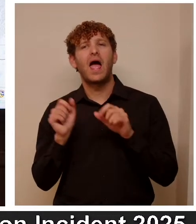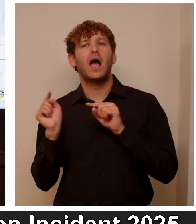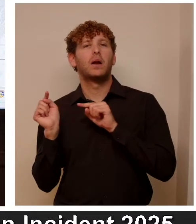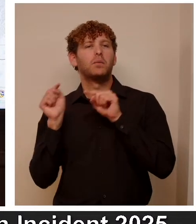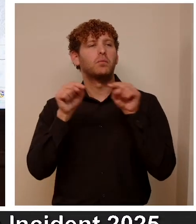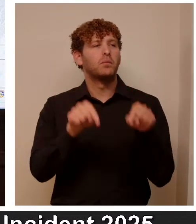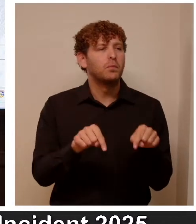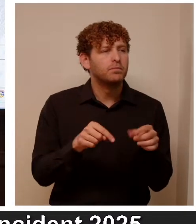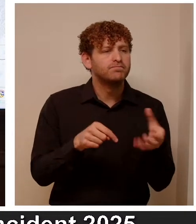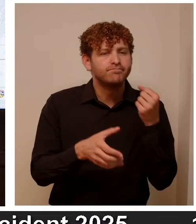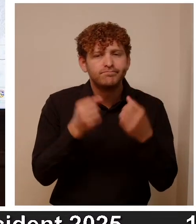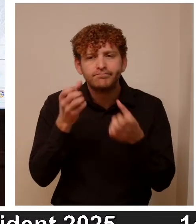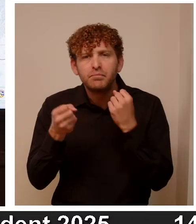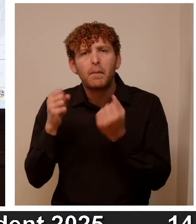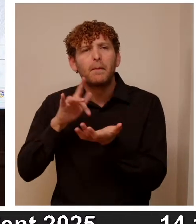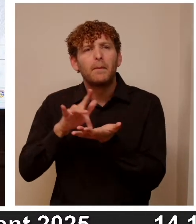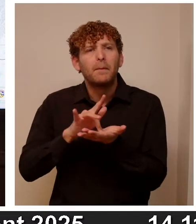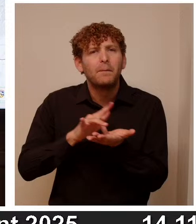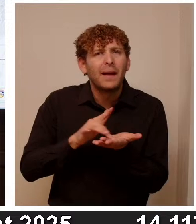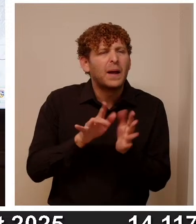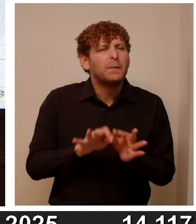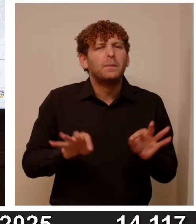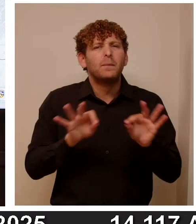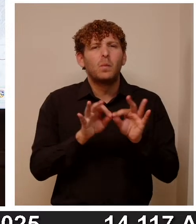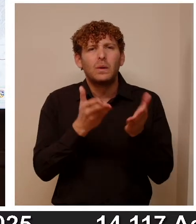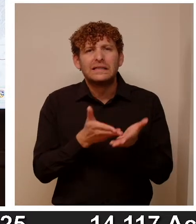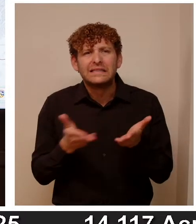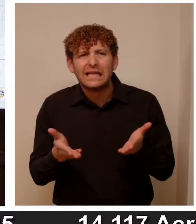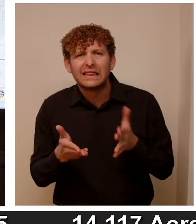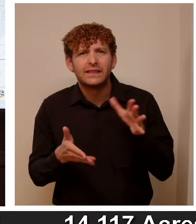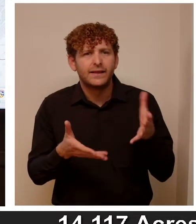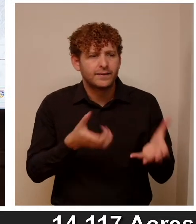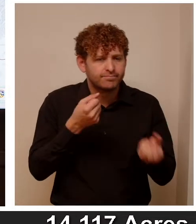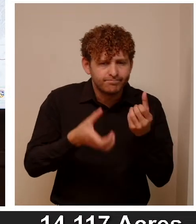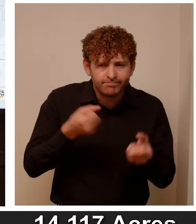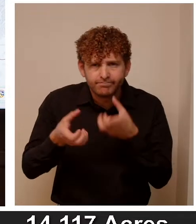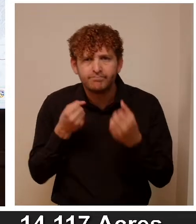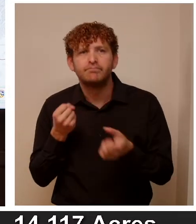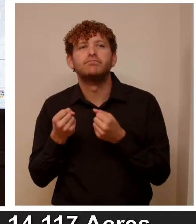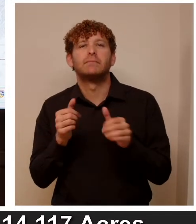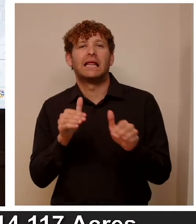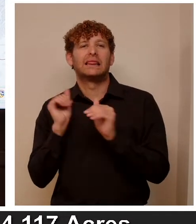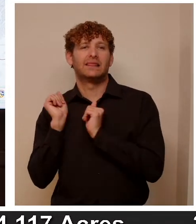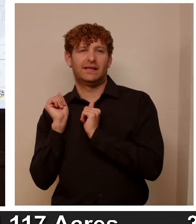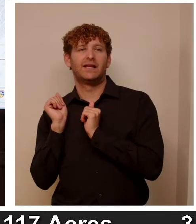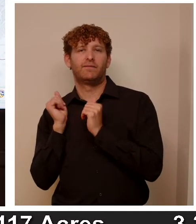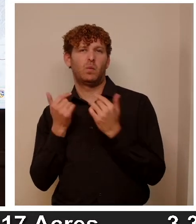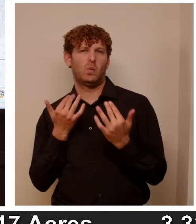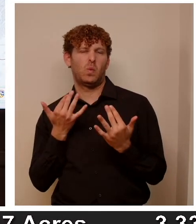and such, and exit the fire area until the utilities are restored. Thank you.